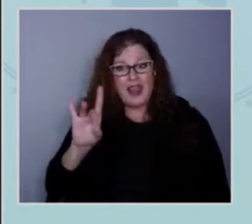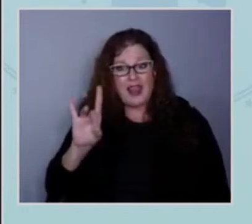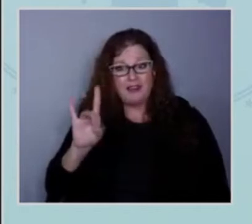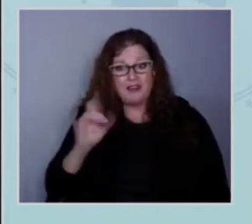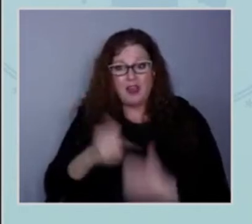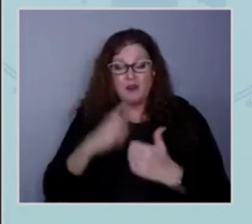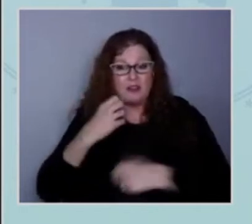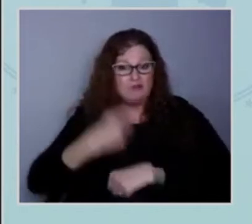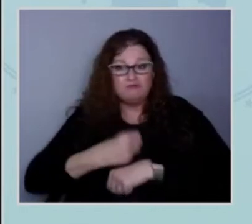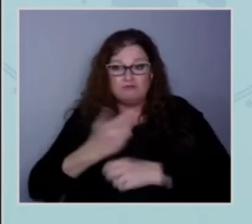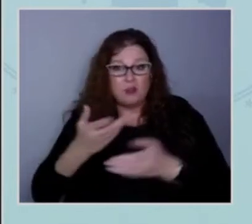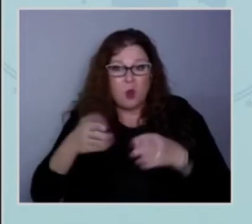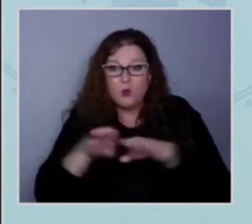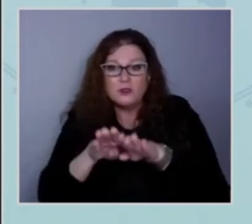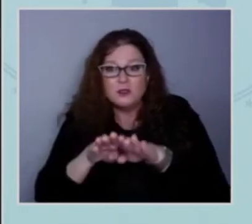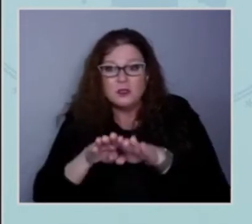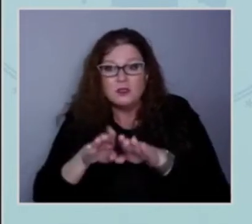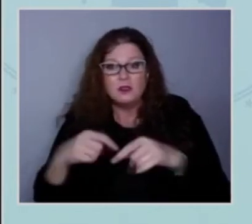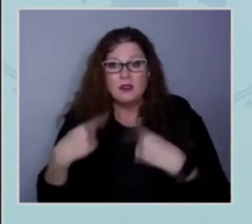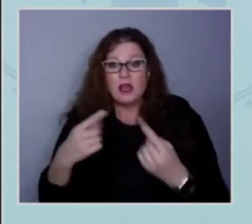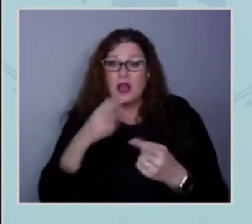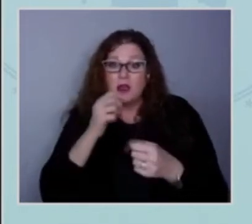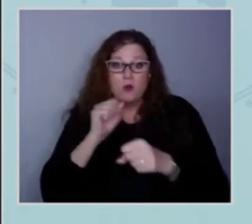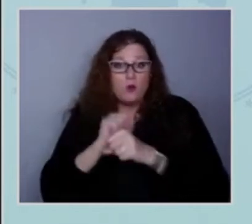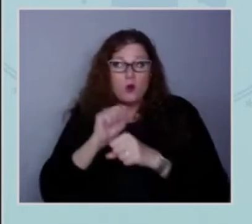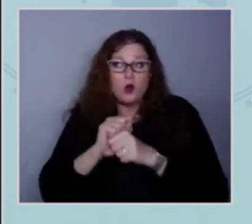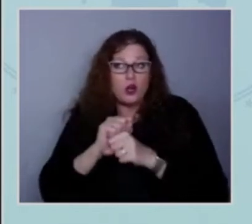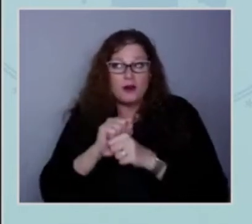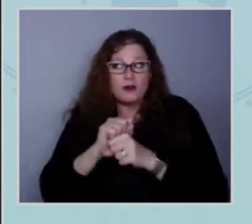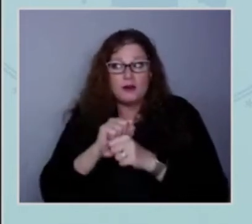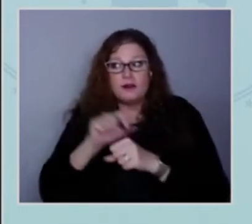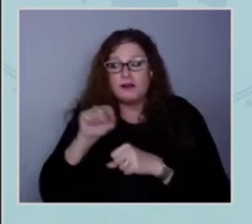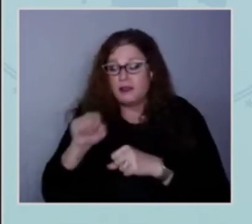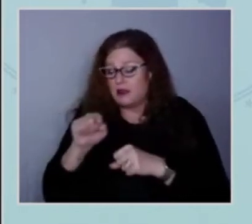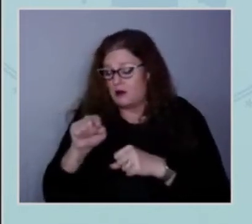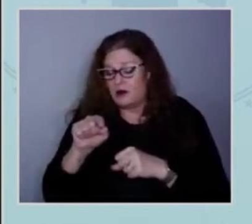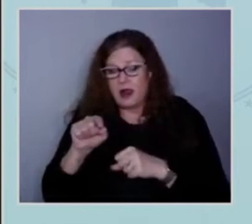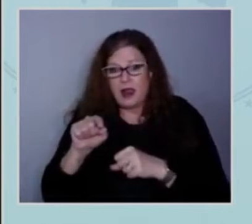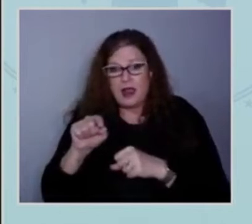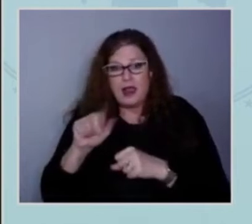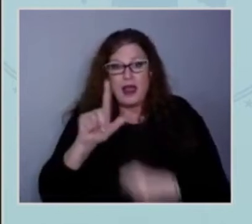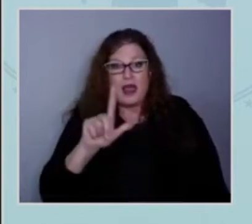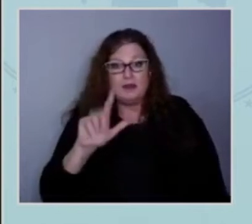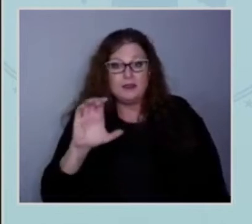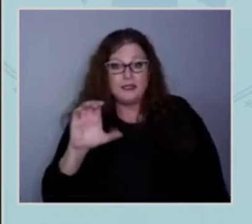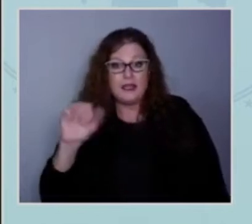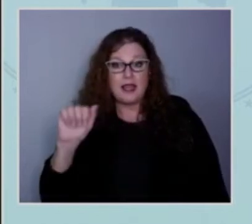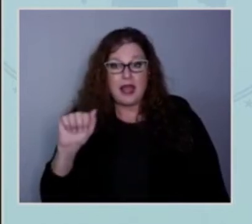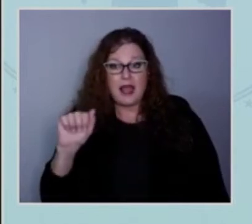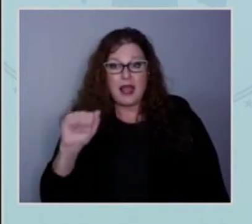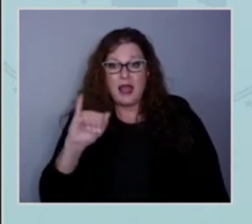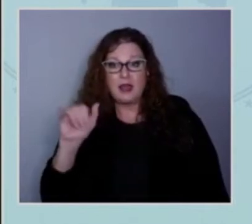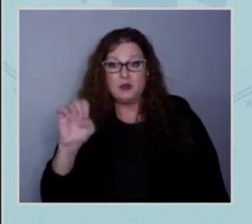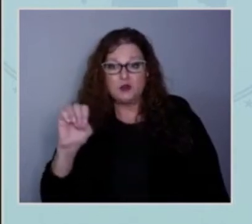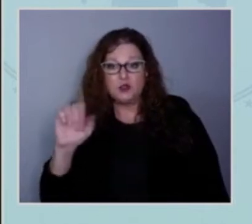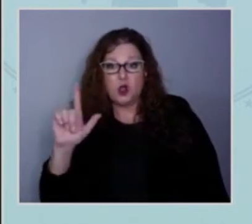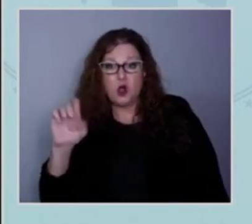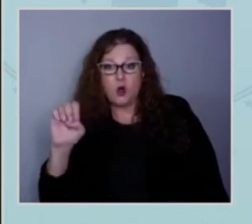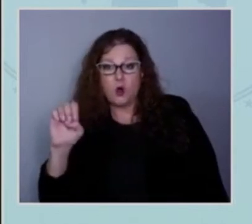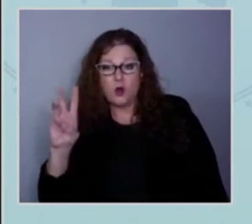I mean, my last day at work was March the 8th when everything shut down. I've been an employee at